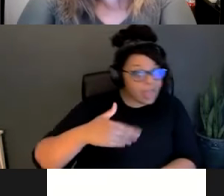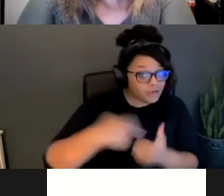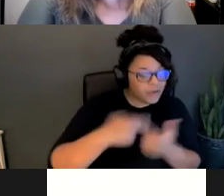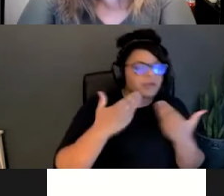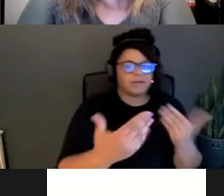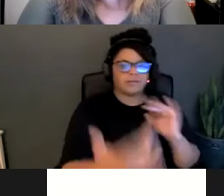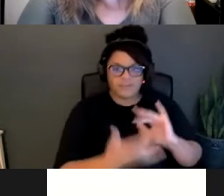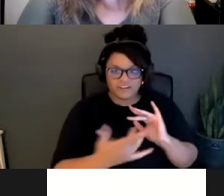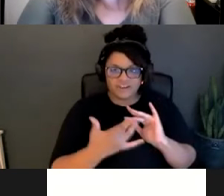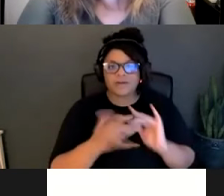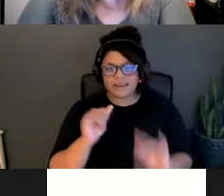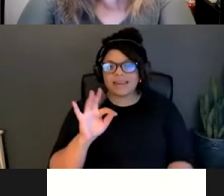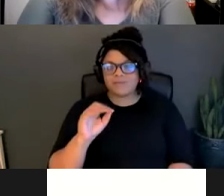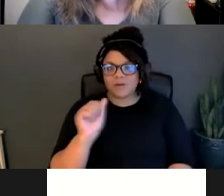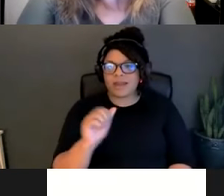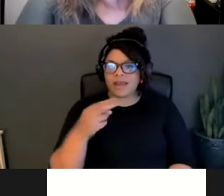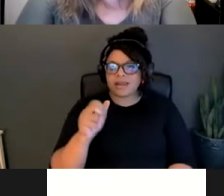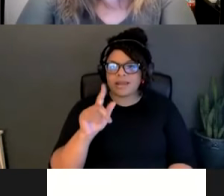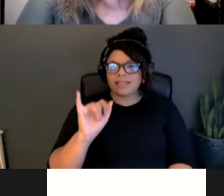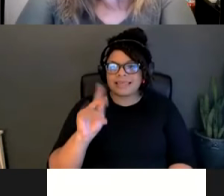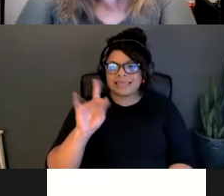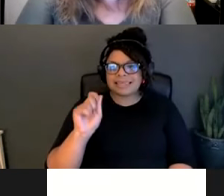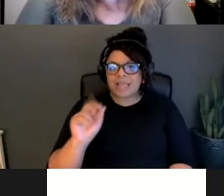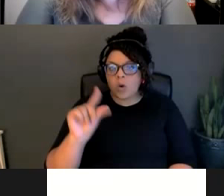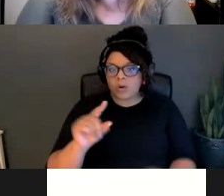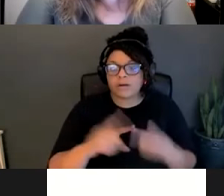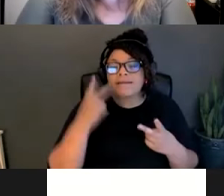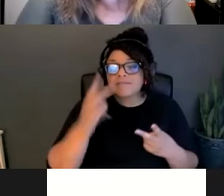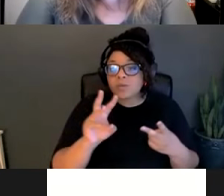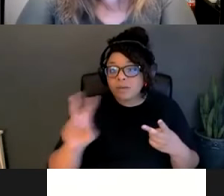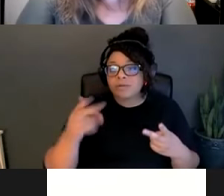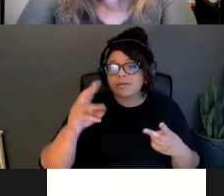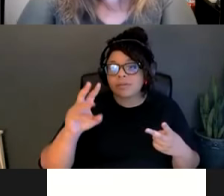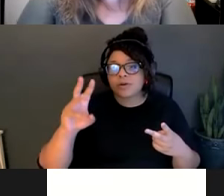out to us at info@healthikids.org. Visit our website,